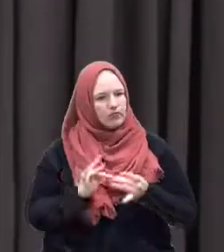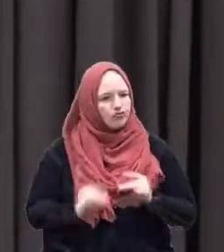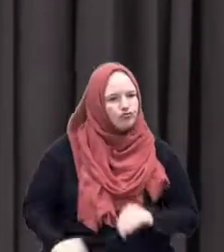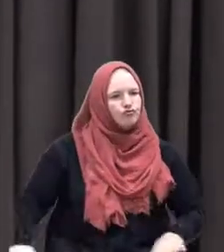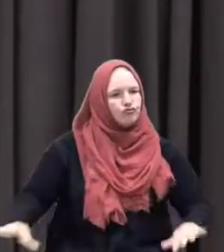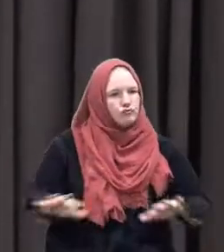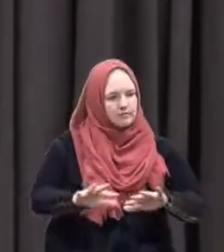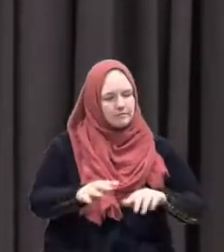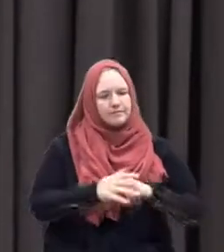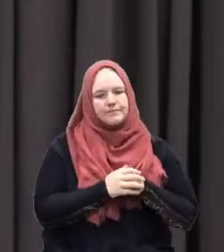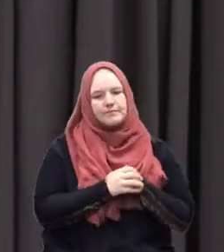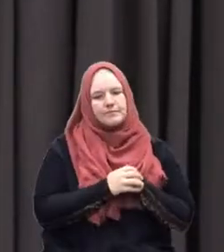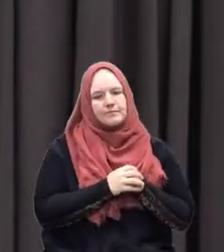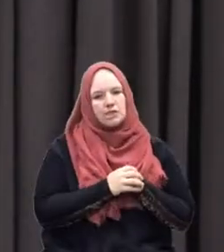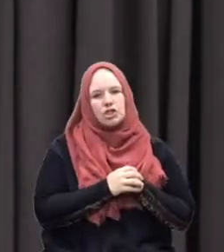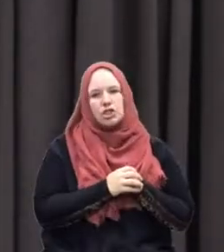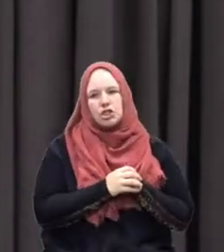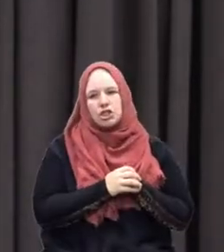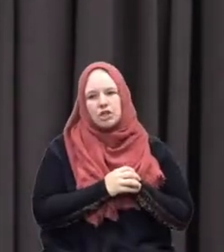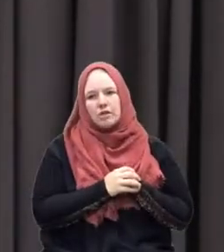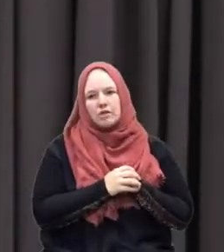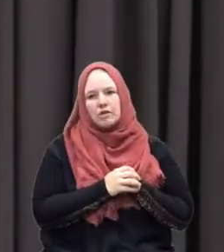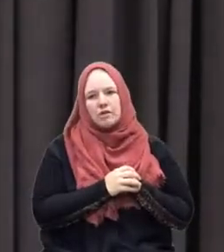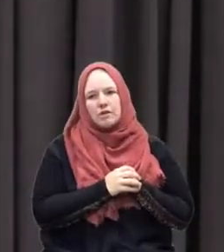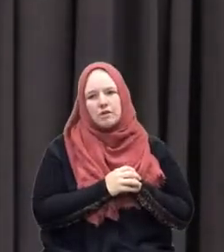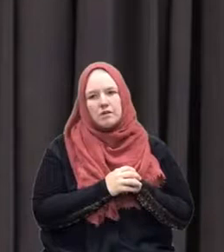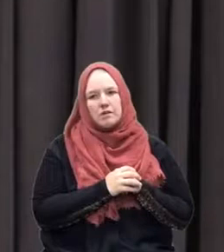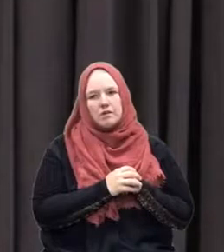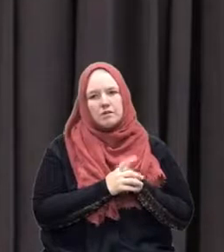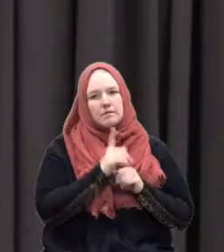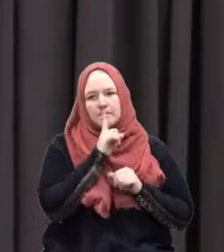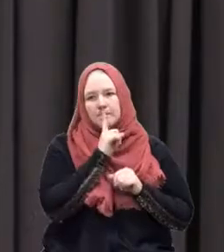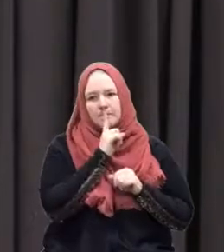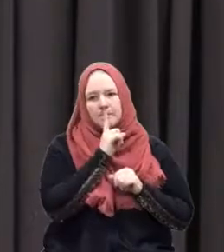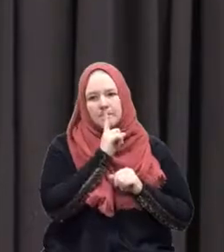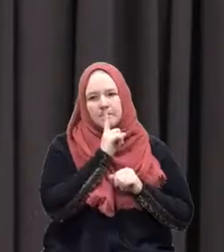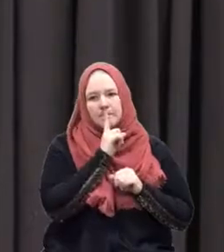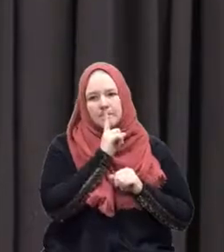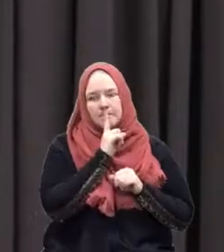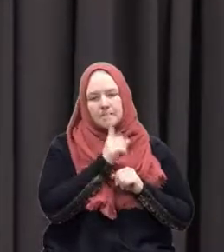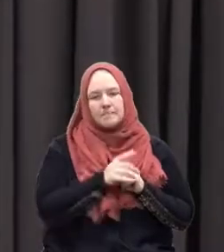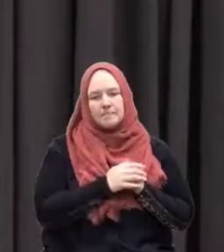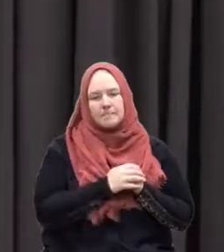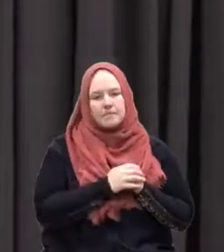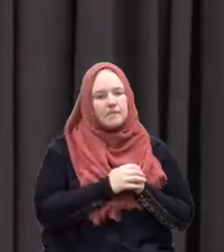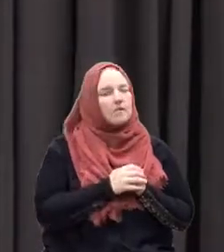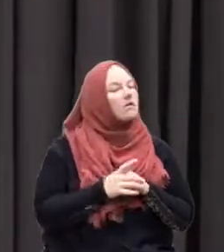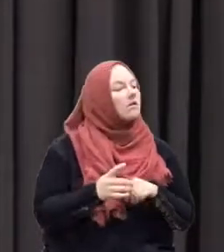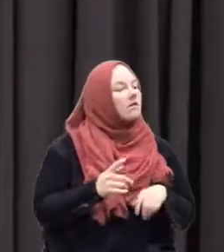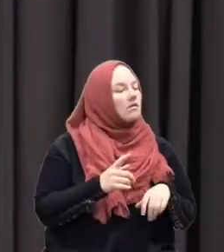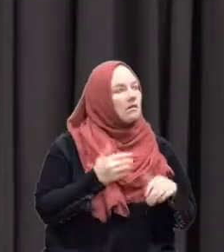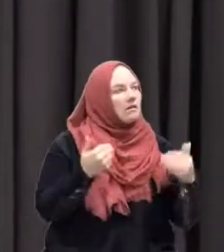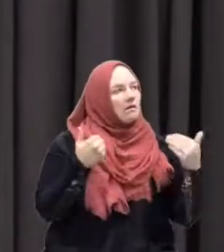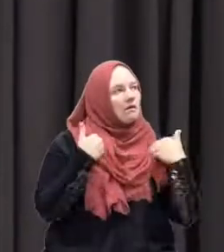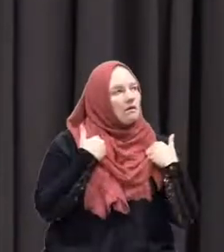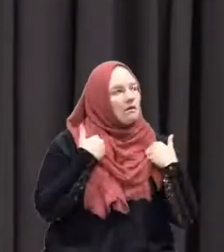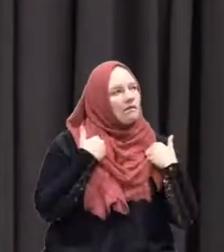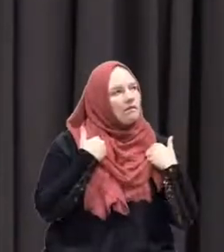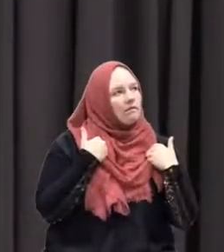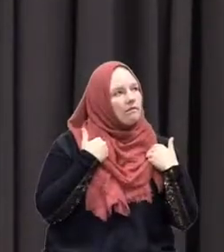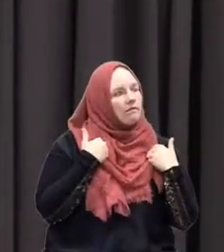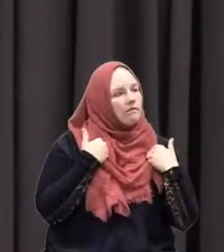So Al-Mut'am goes to his tribe, which were all full of horsemen and fighters, and he tells